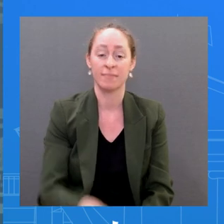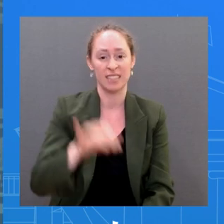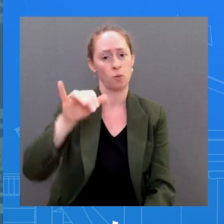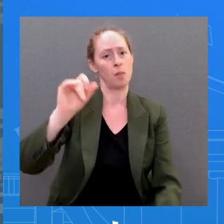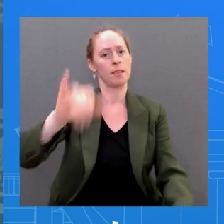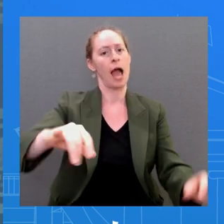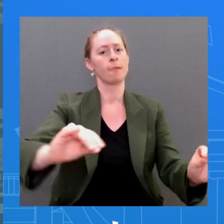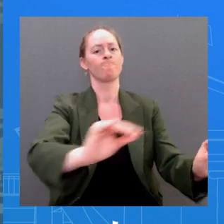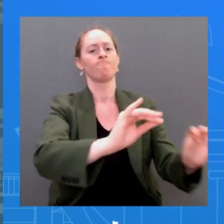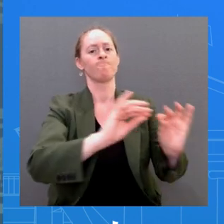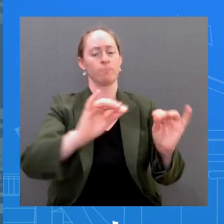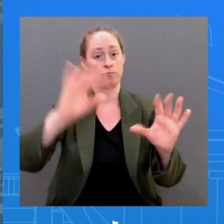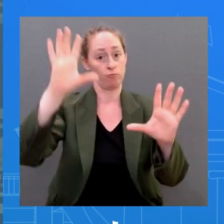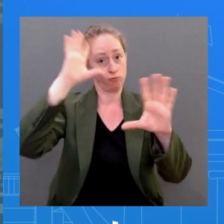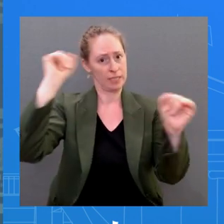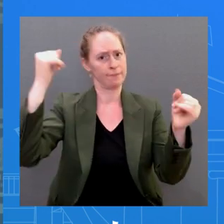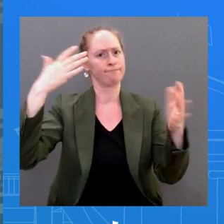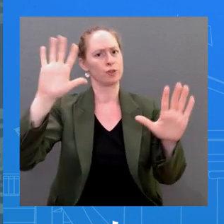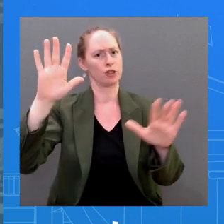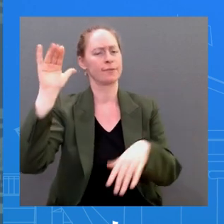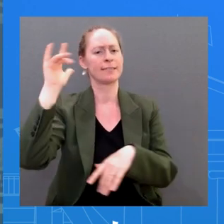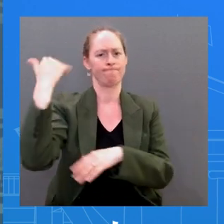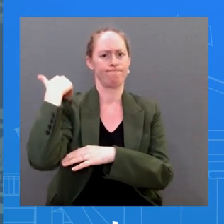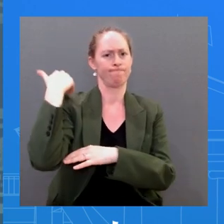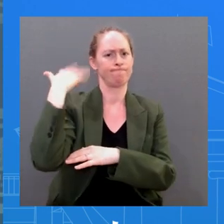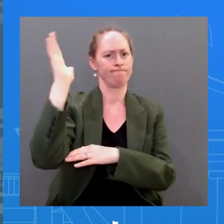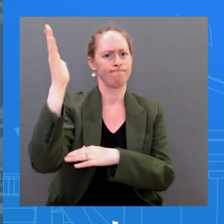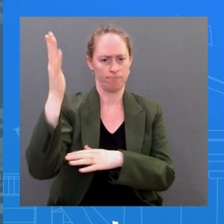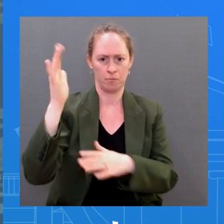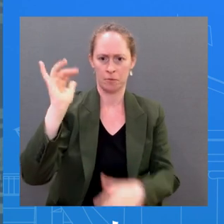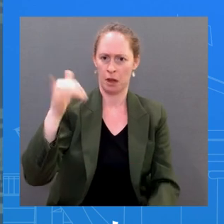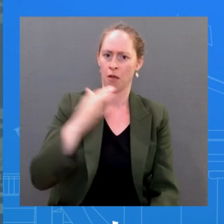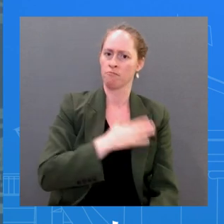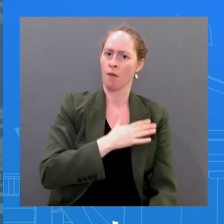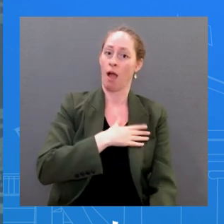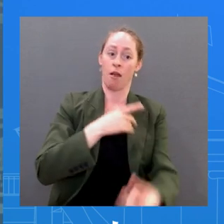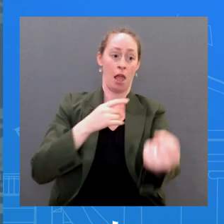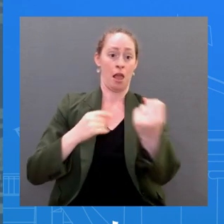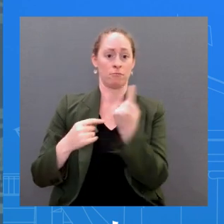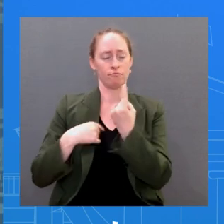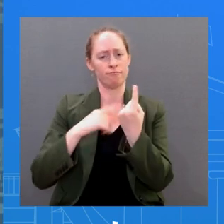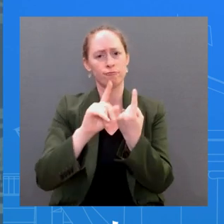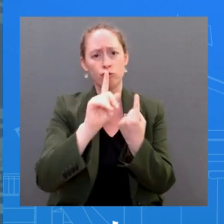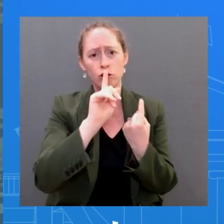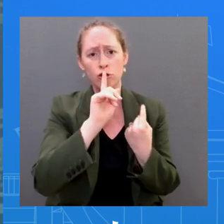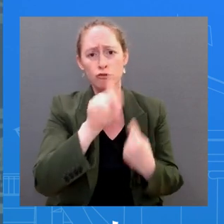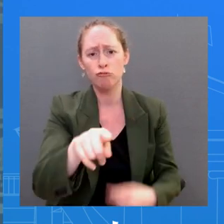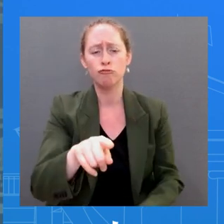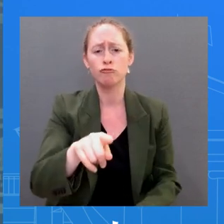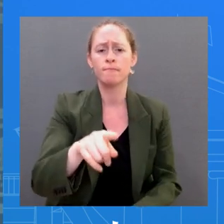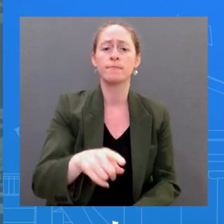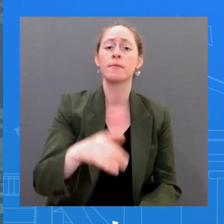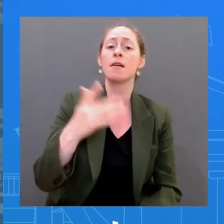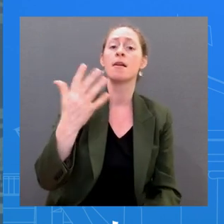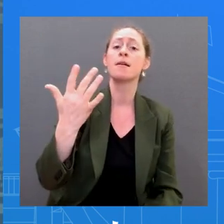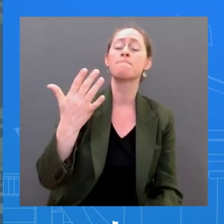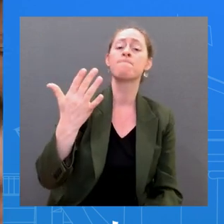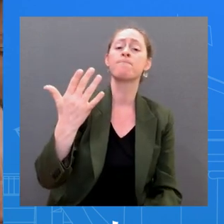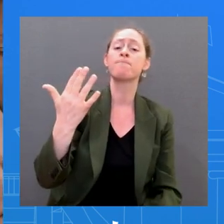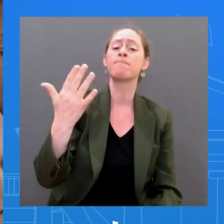I was just speaking to your question on what potentially could have helped. Well, I'm actually